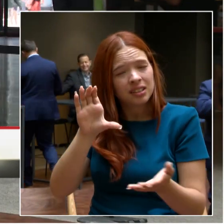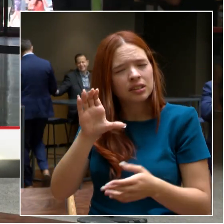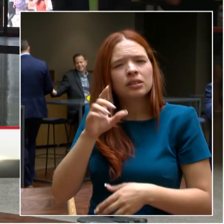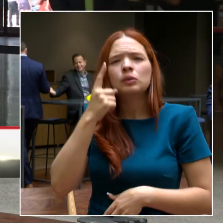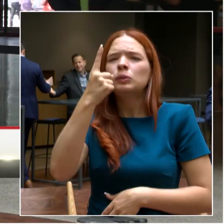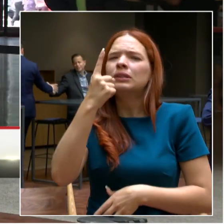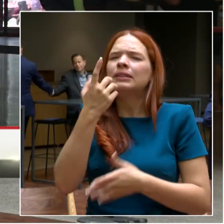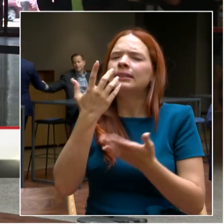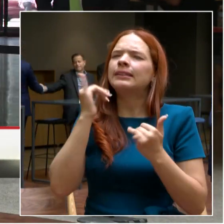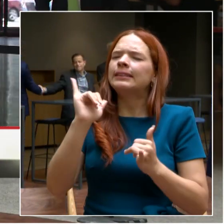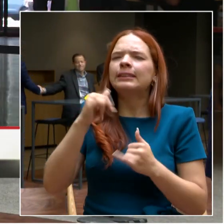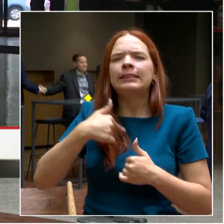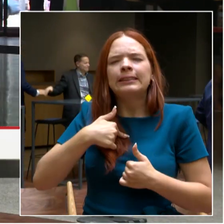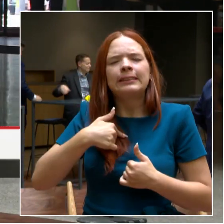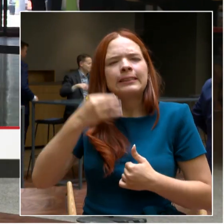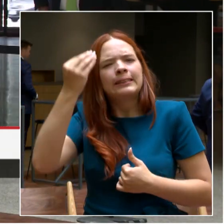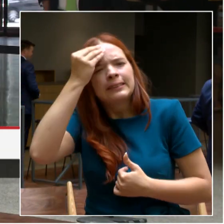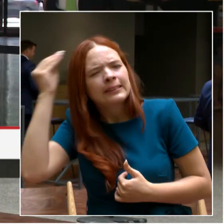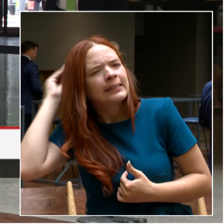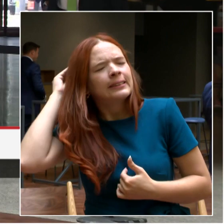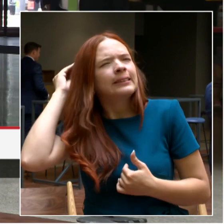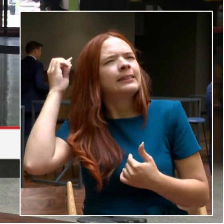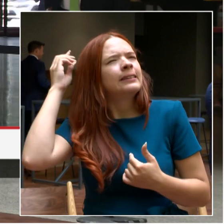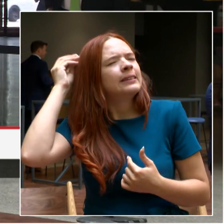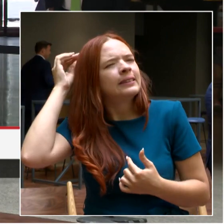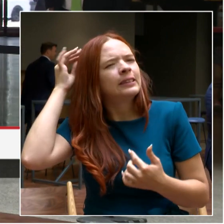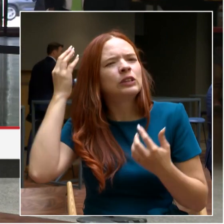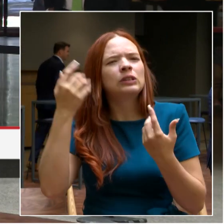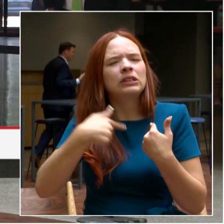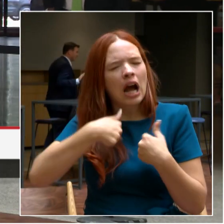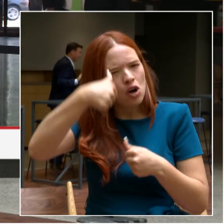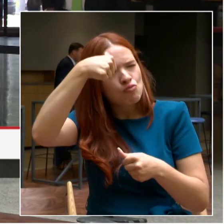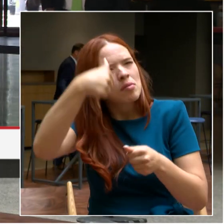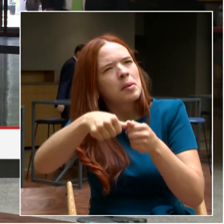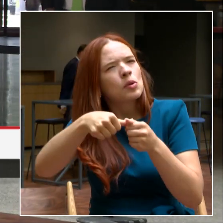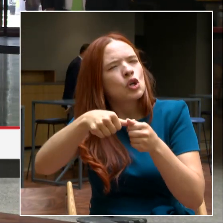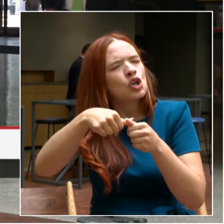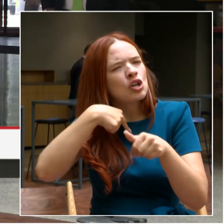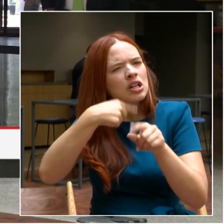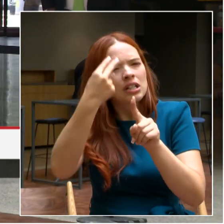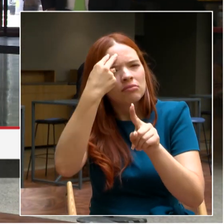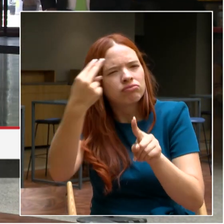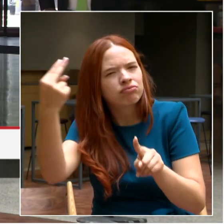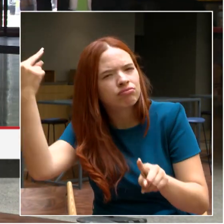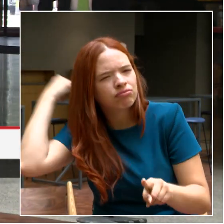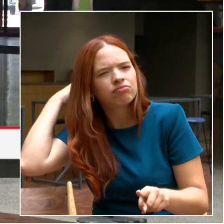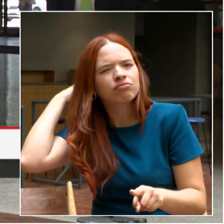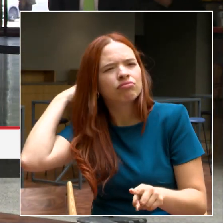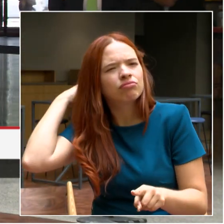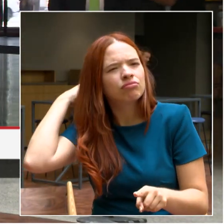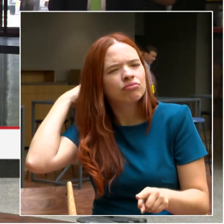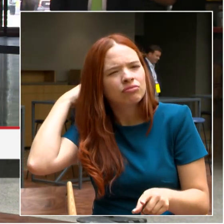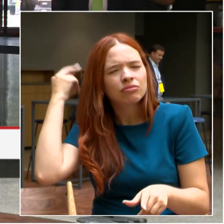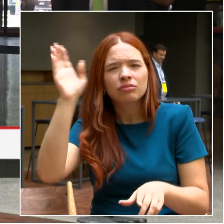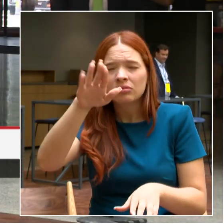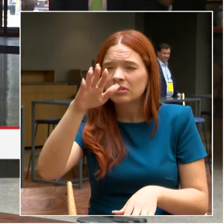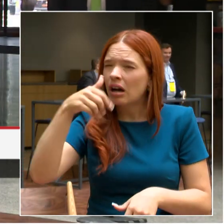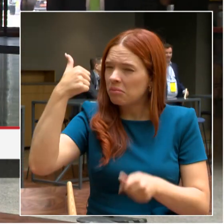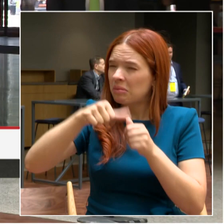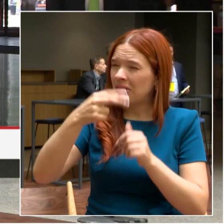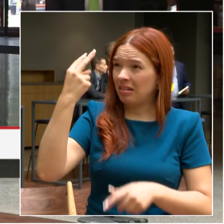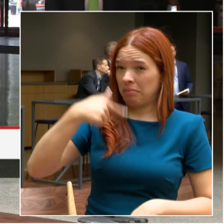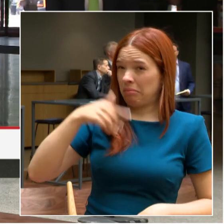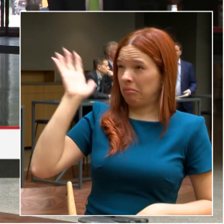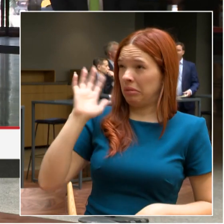look like when I was in elementary school. I remember it was empty blocks, no vibrancy, no restaurants,